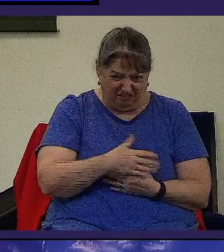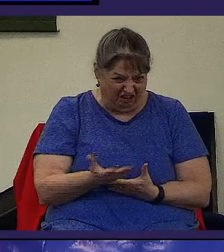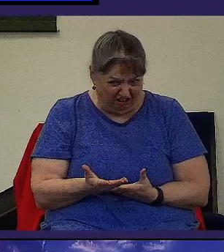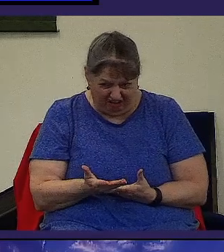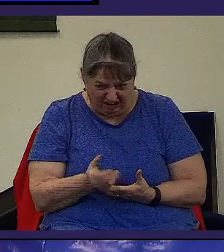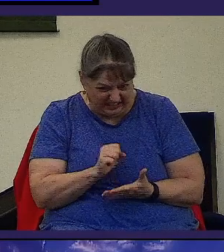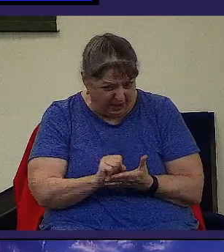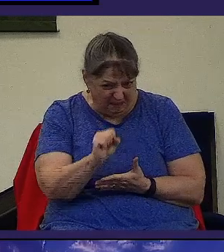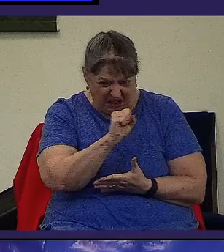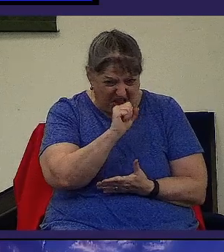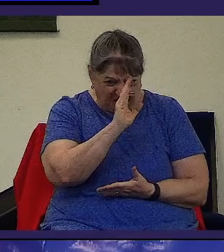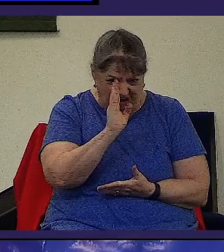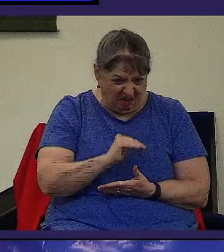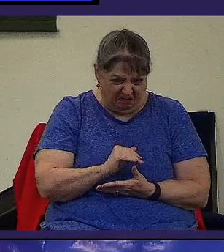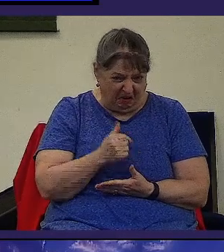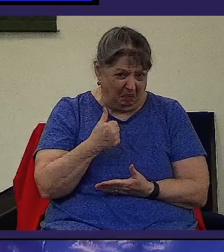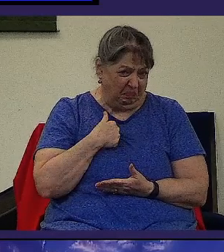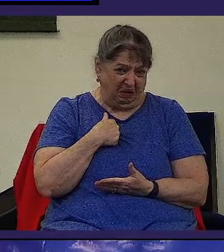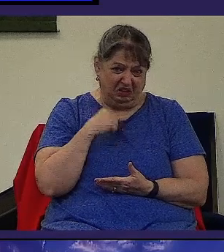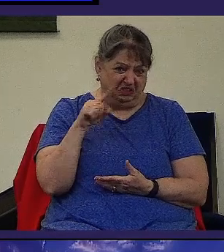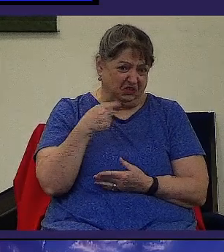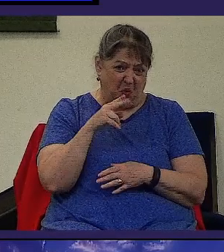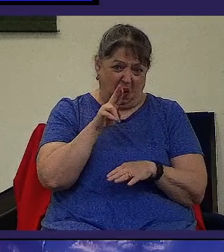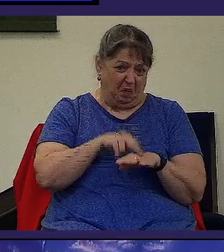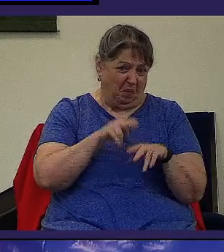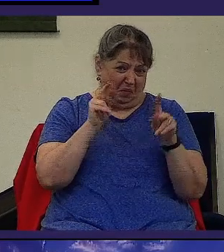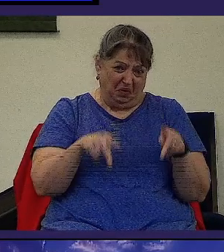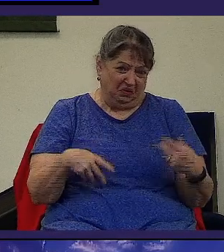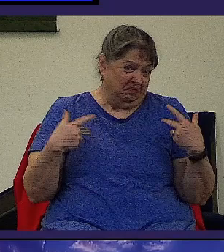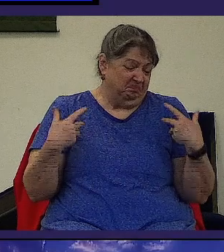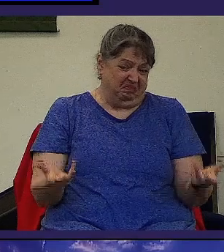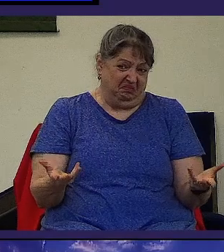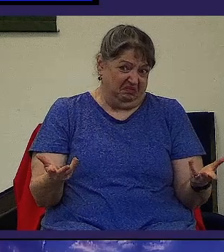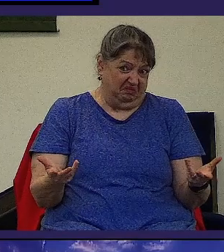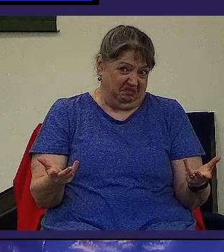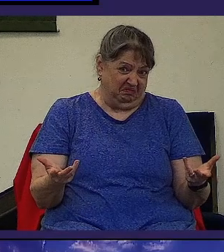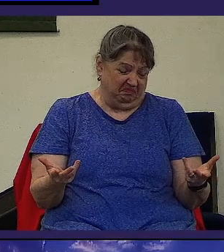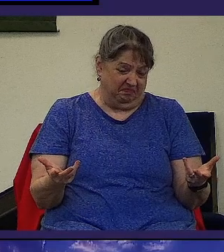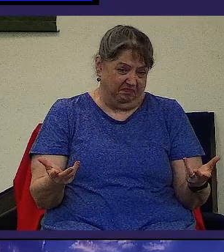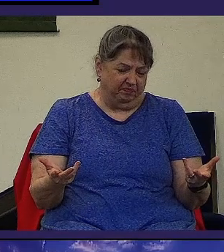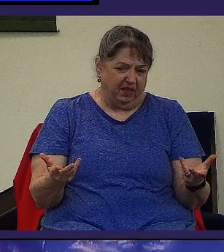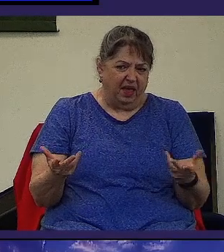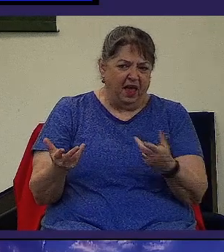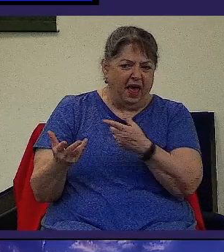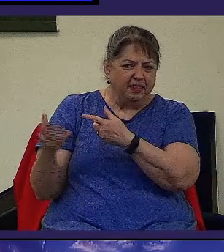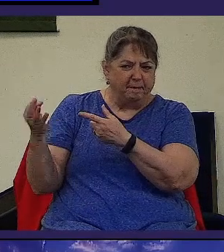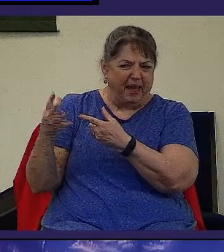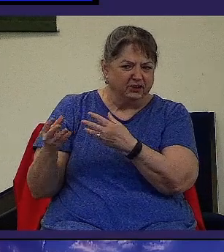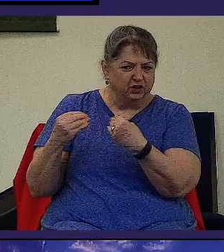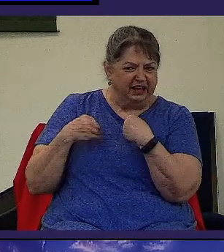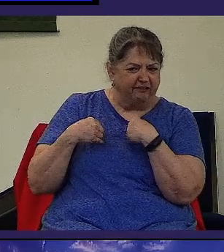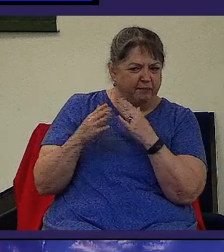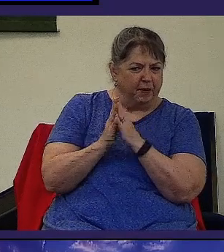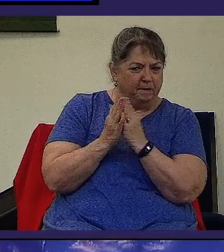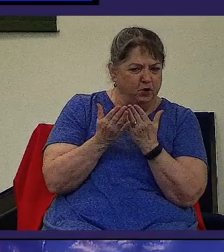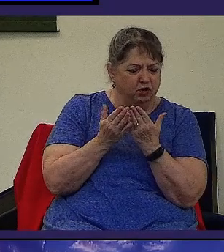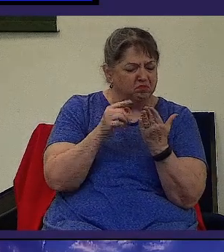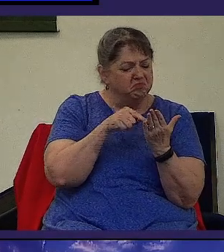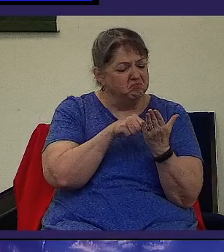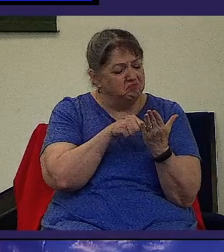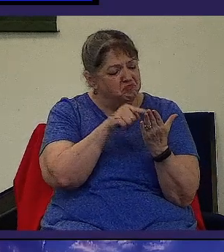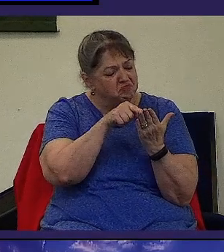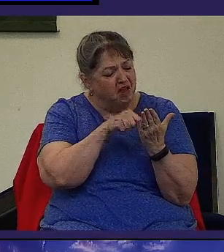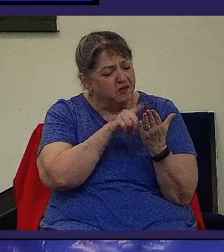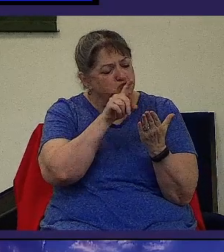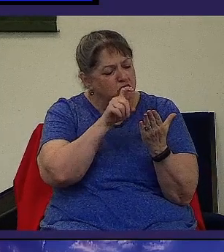i'm just a plain old guy and he gave me this book and there's questions and answers